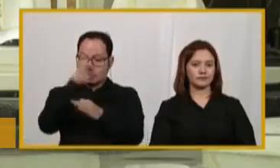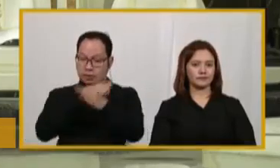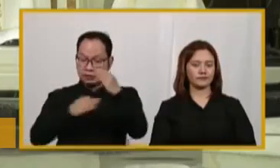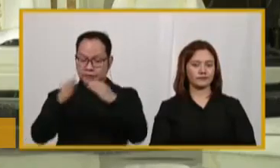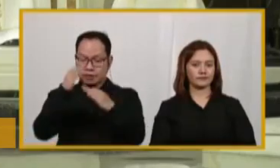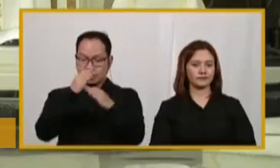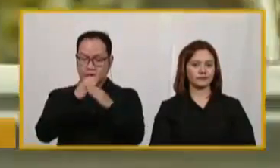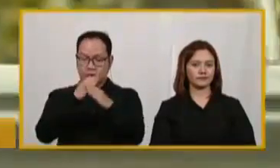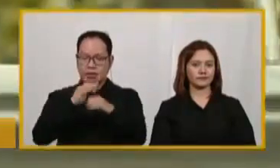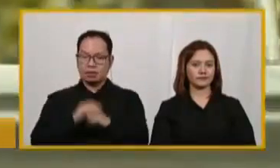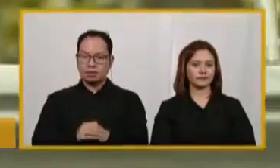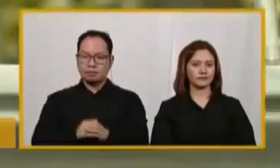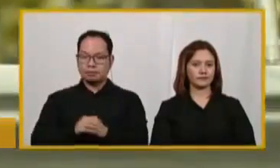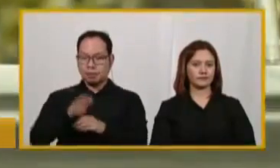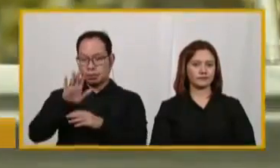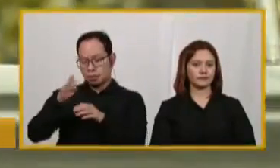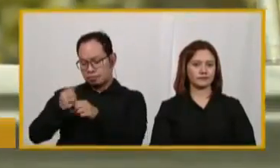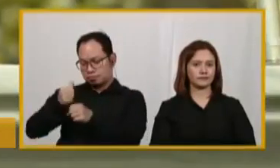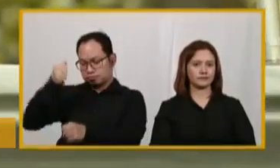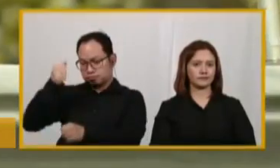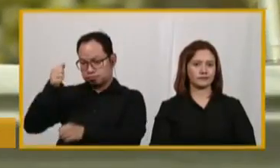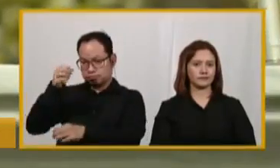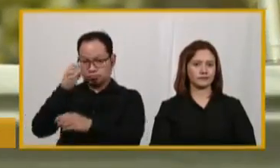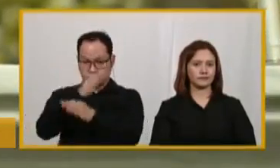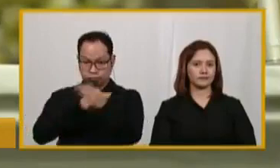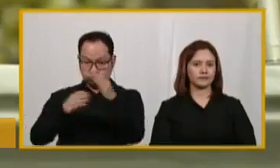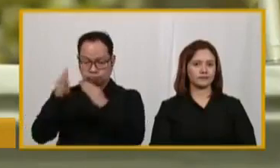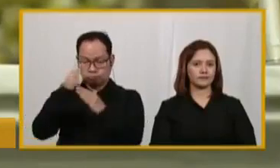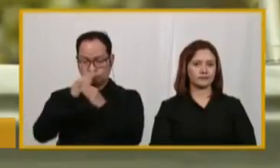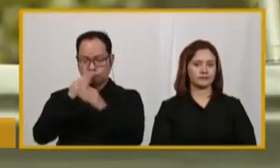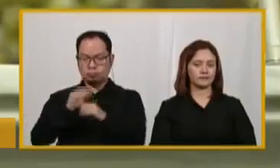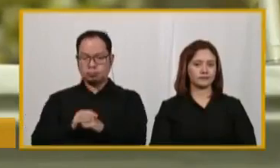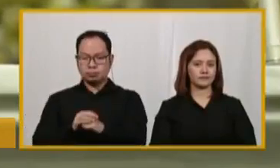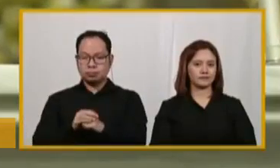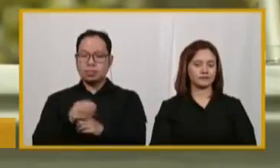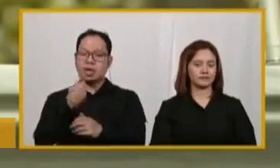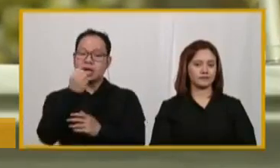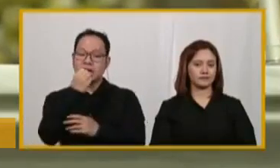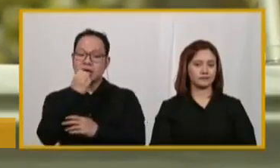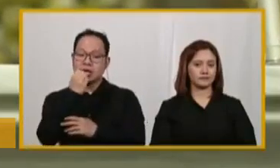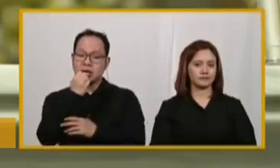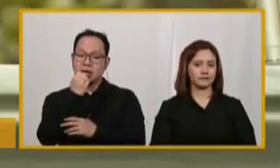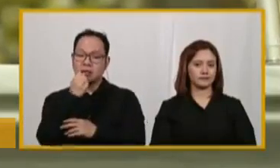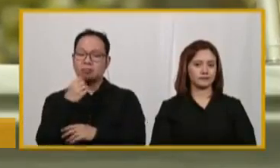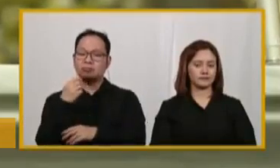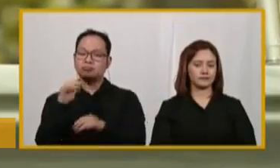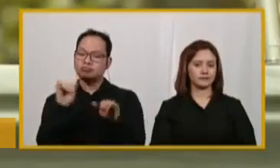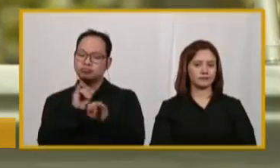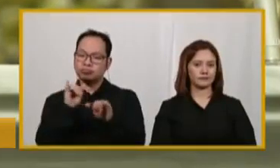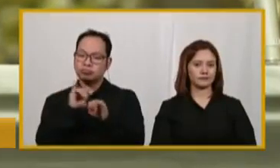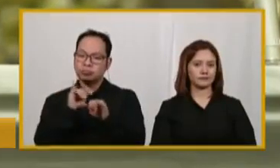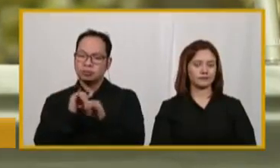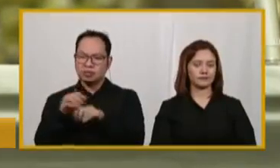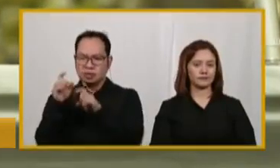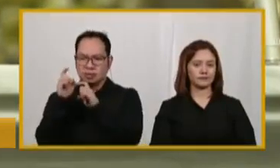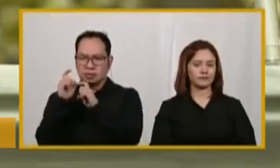feet, and your staff in hand, you shall eat like those who are in